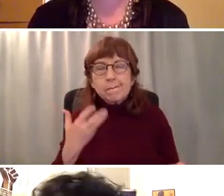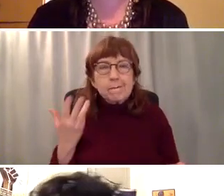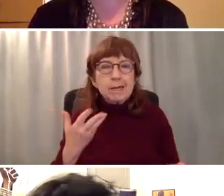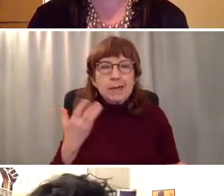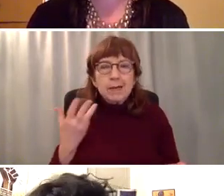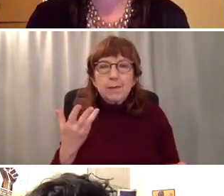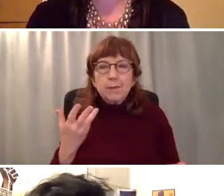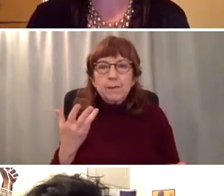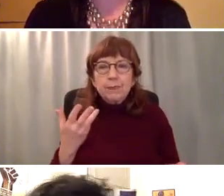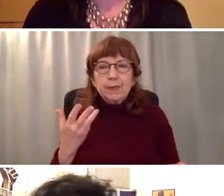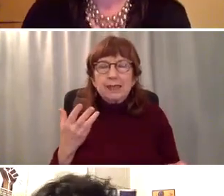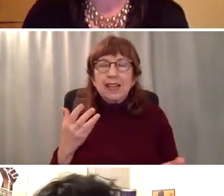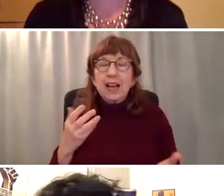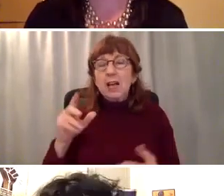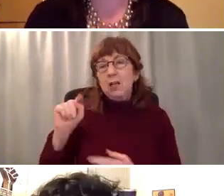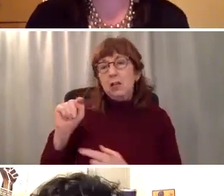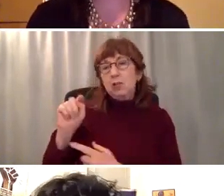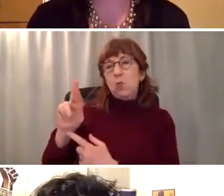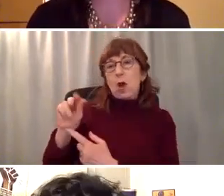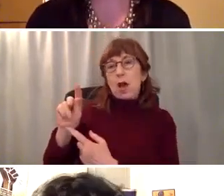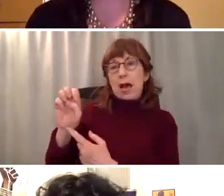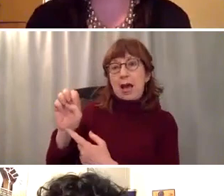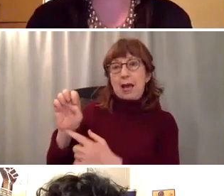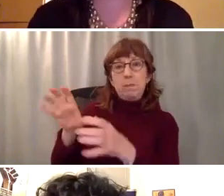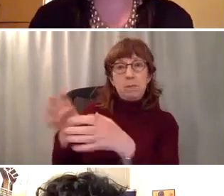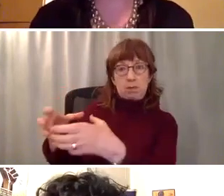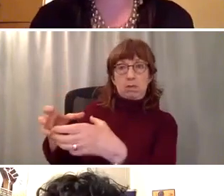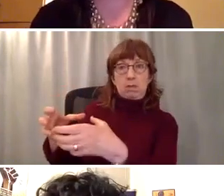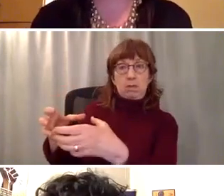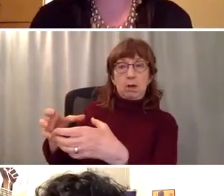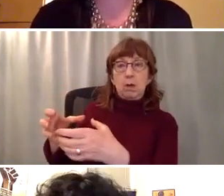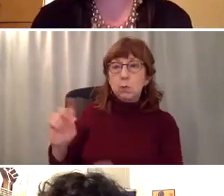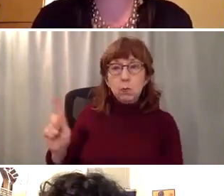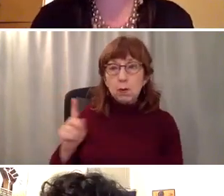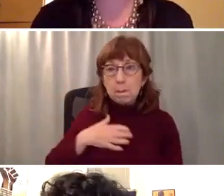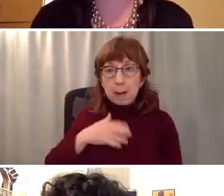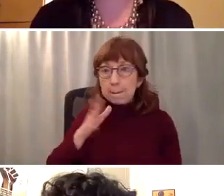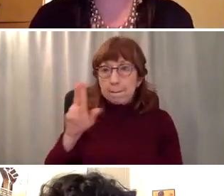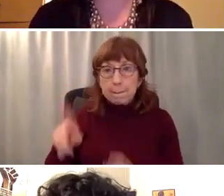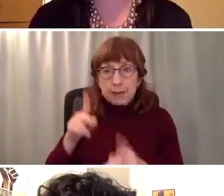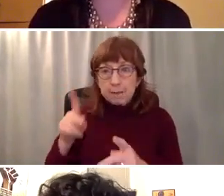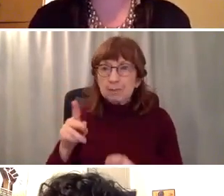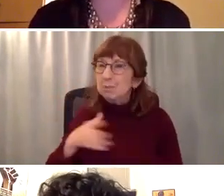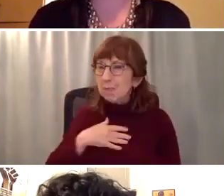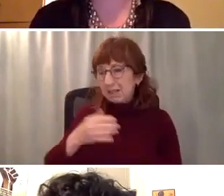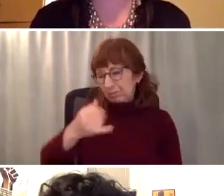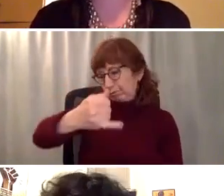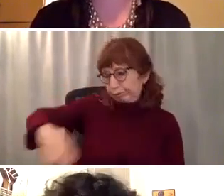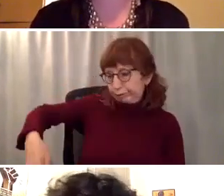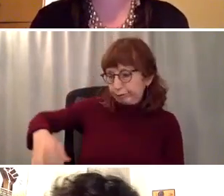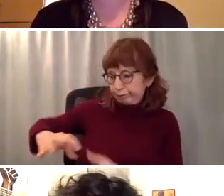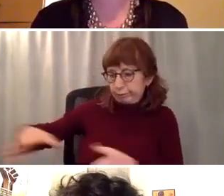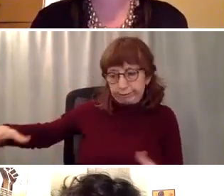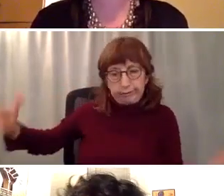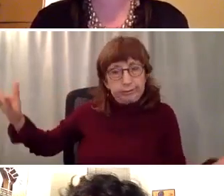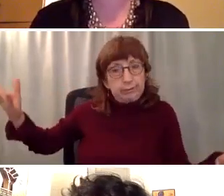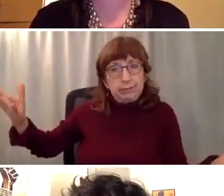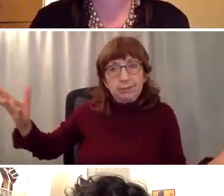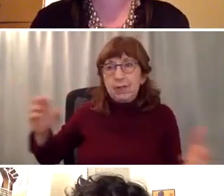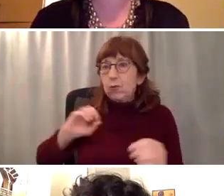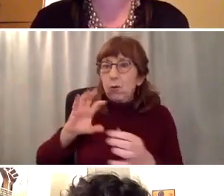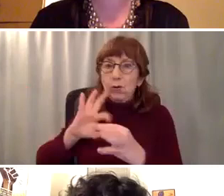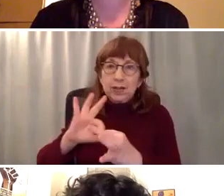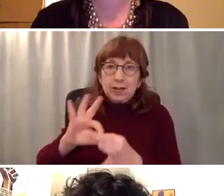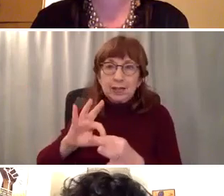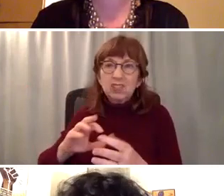you know, tribe that per se, like that is where my folks have been severed, right? My connection with my ancestors has been severed